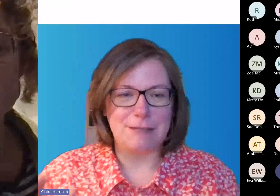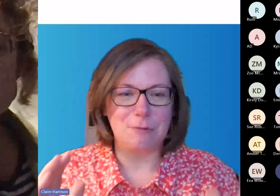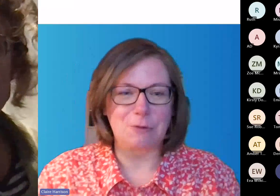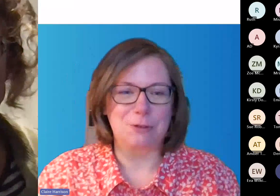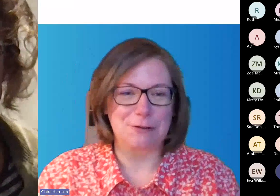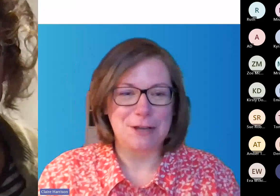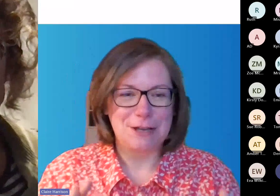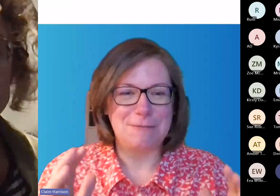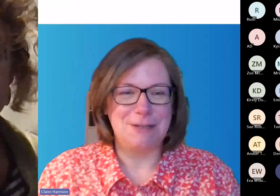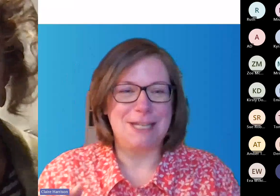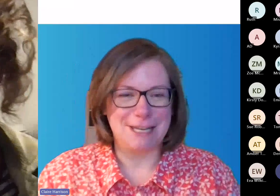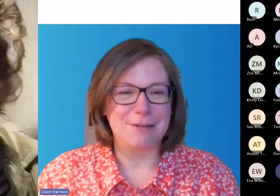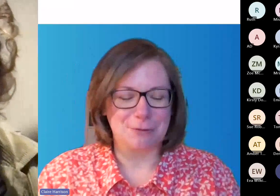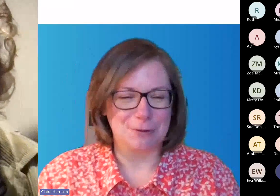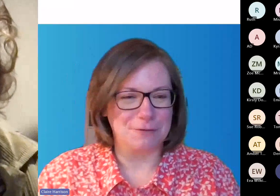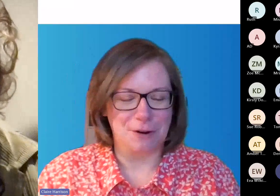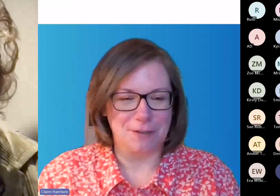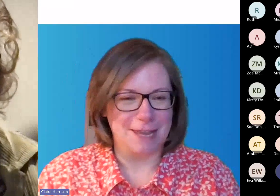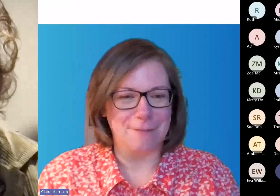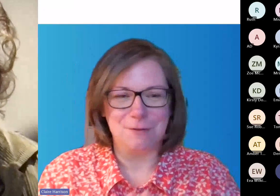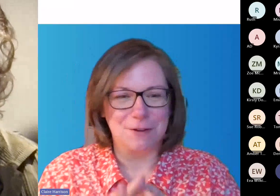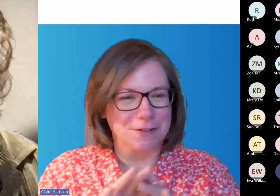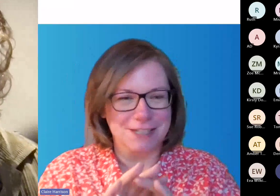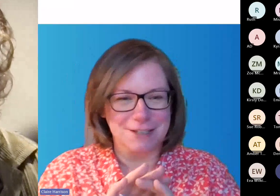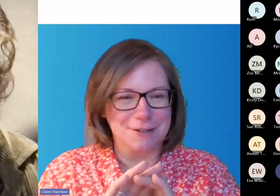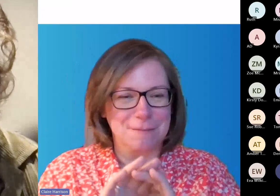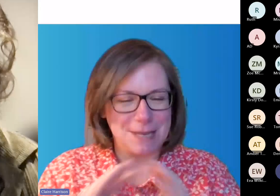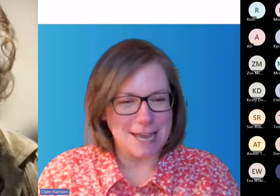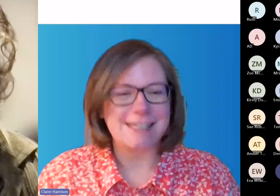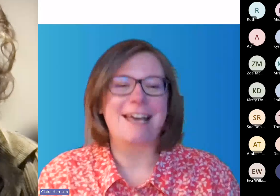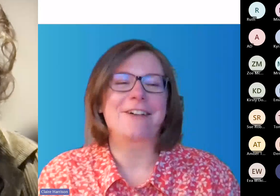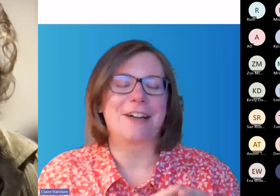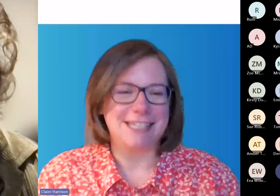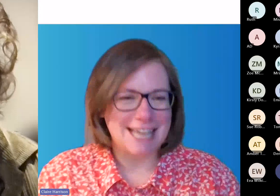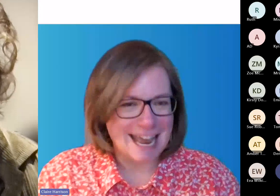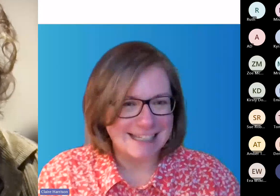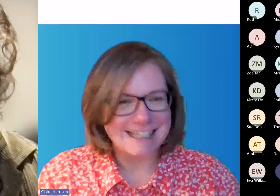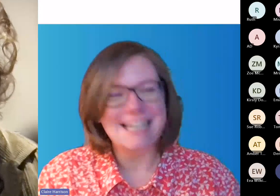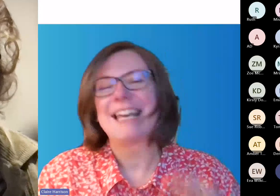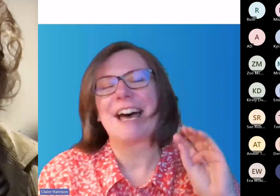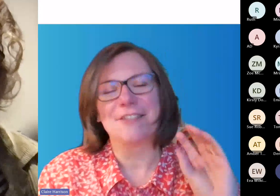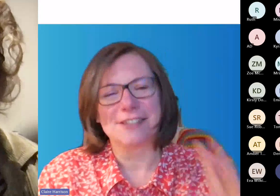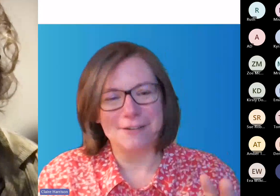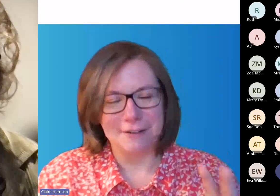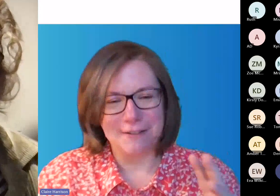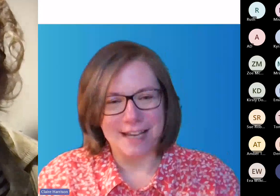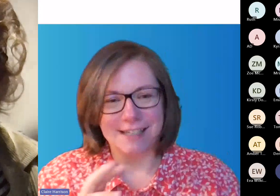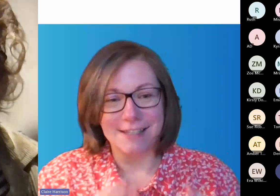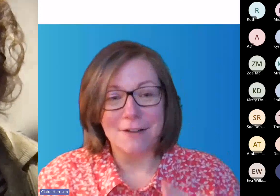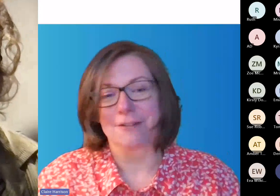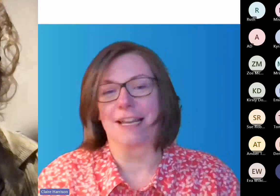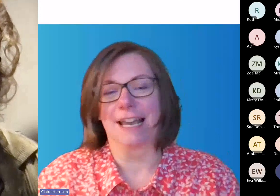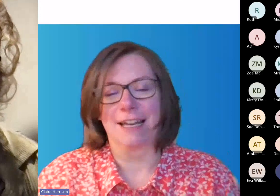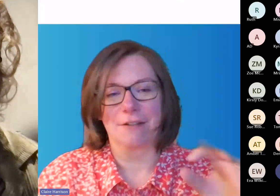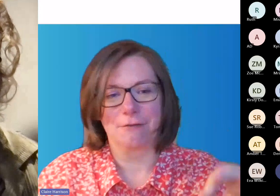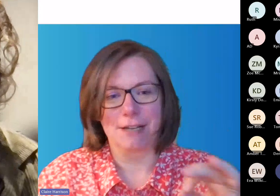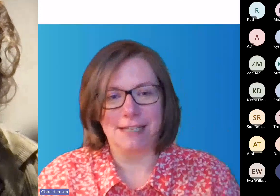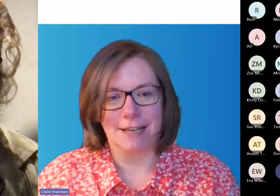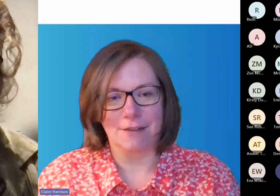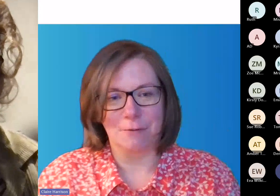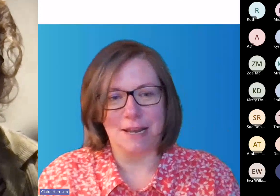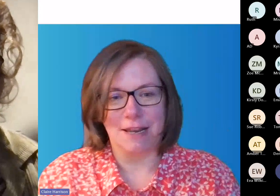that multimodal communication approach you've got in the app. You've got the BSL and the text and the sound effects. It's lovely.